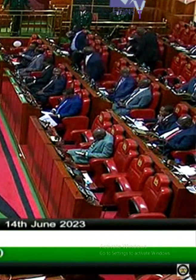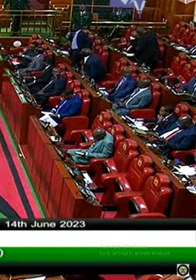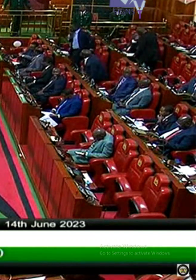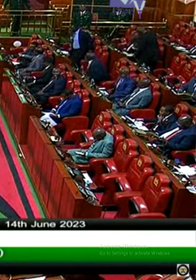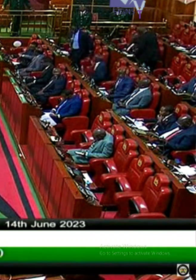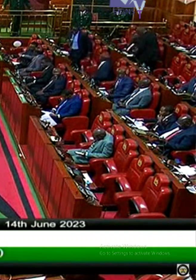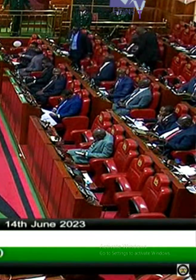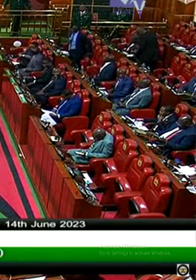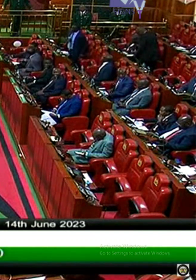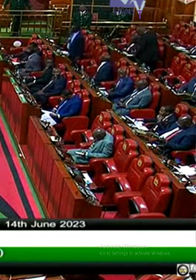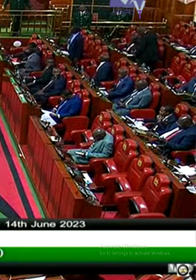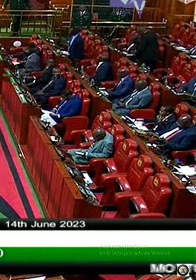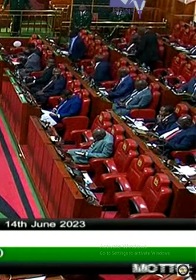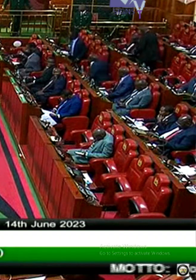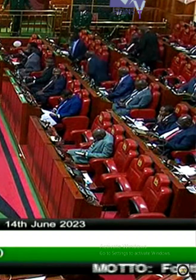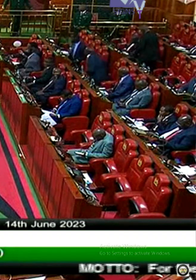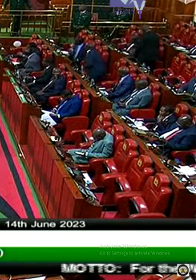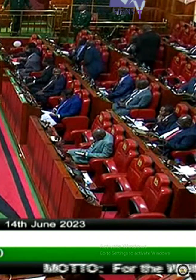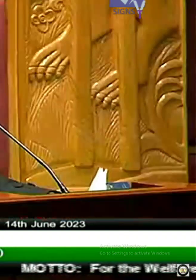Asante Bwana Spika kwa kunipatia